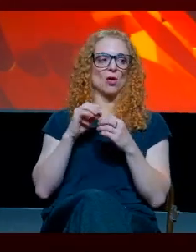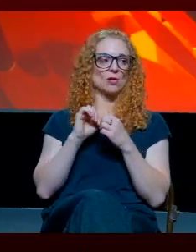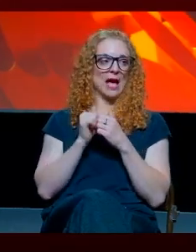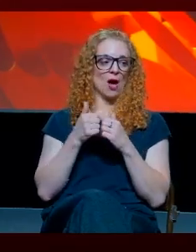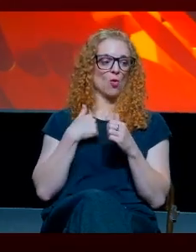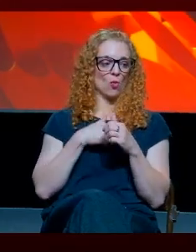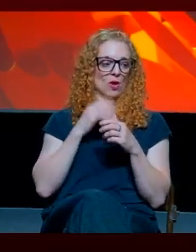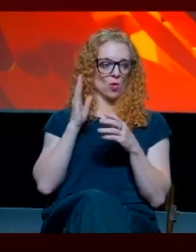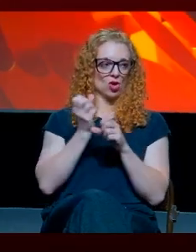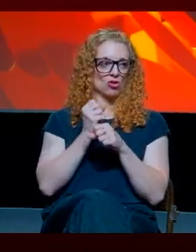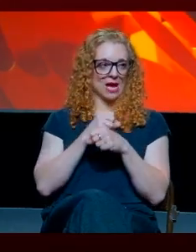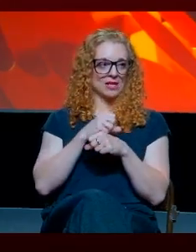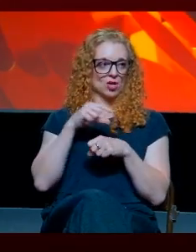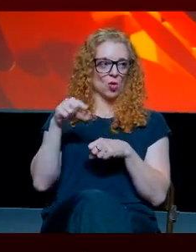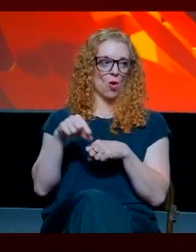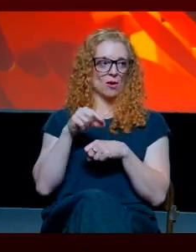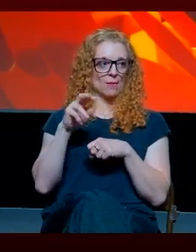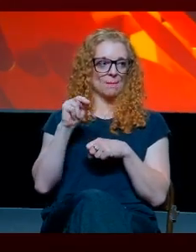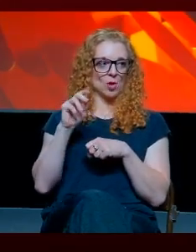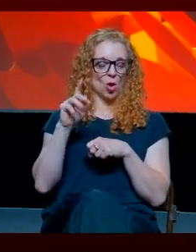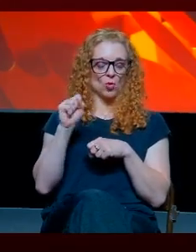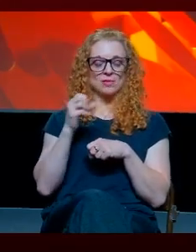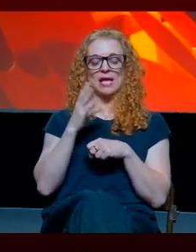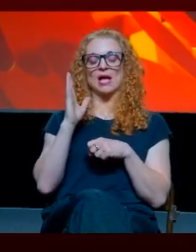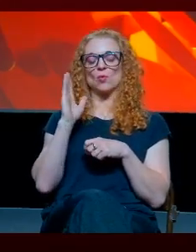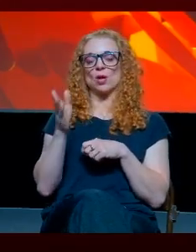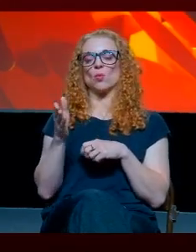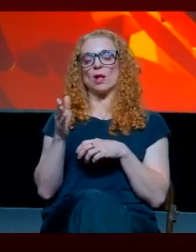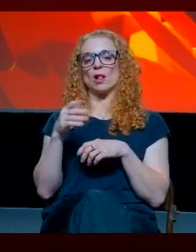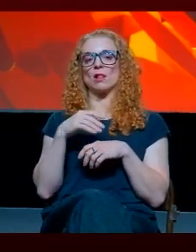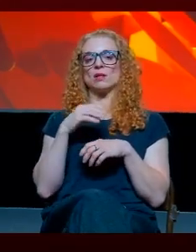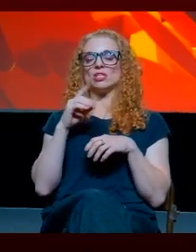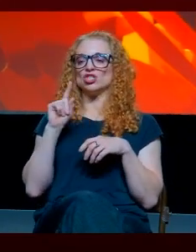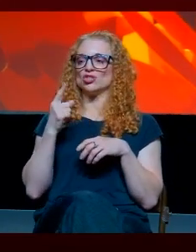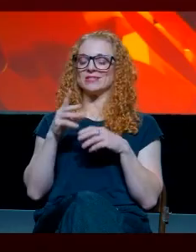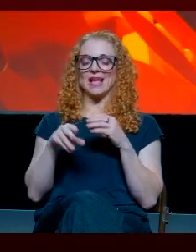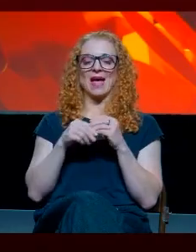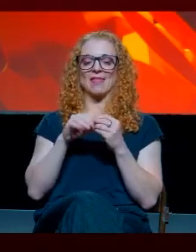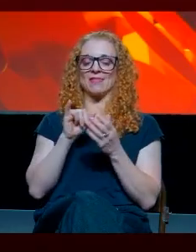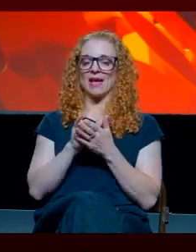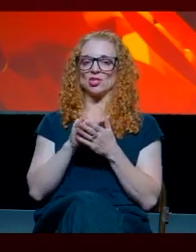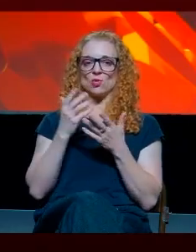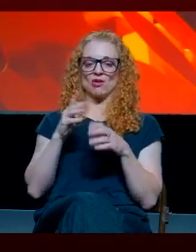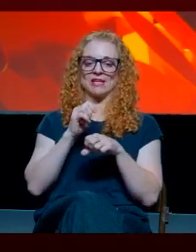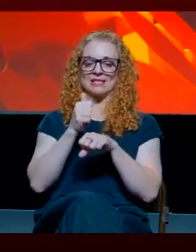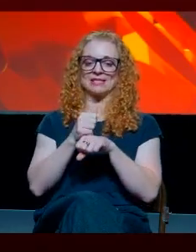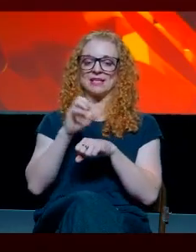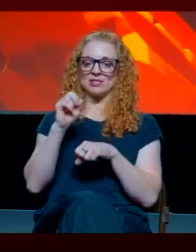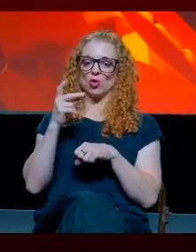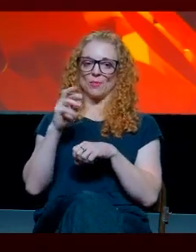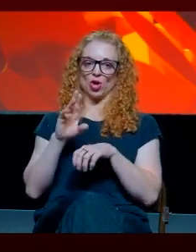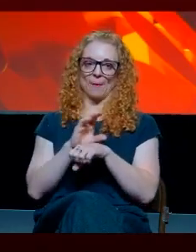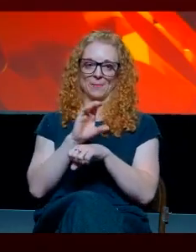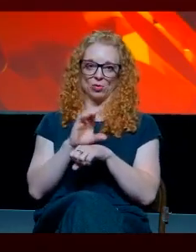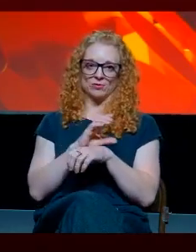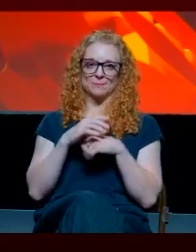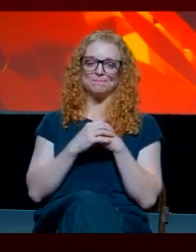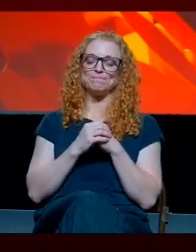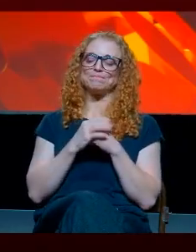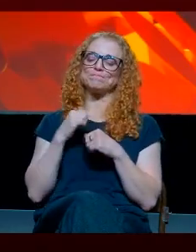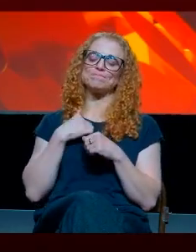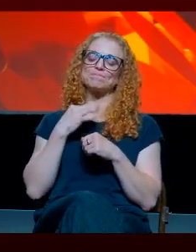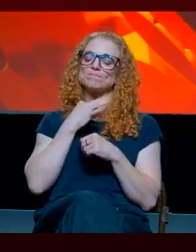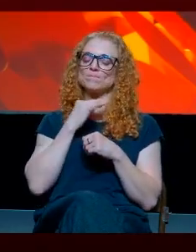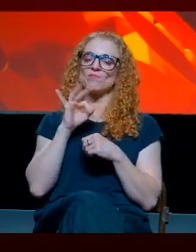just going to create quantum nodes and we're going to just add this on to existing supercomputers. And I'm wondering